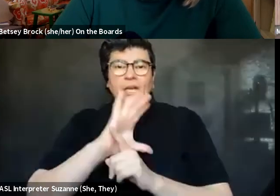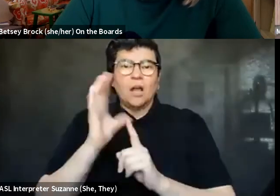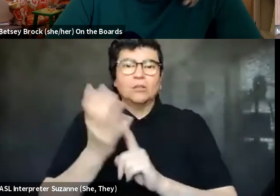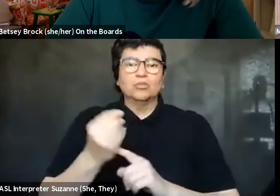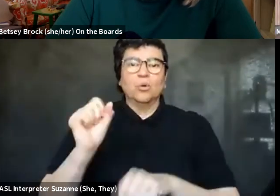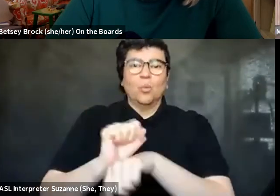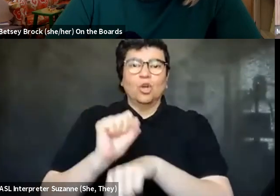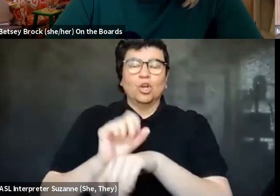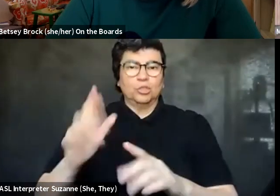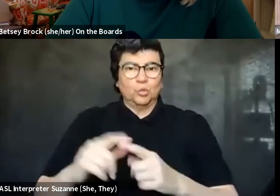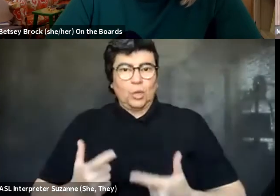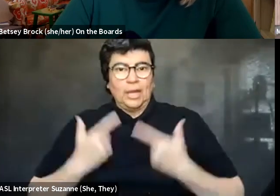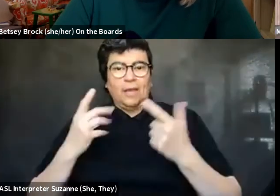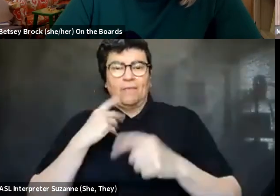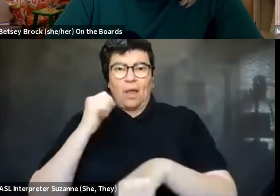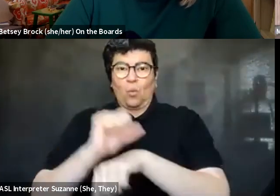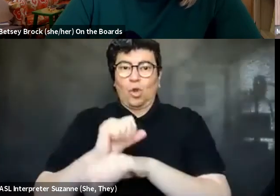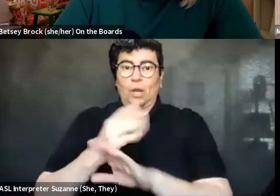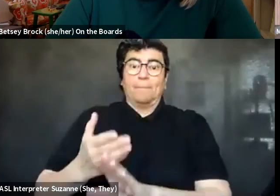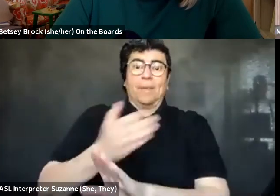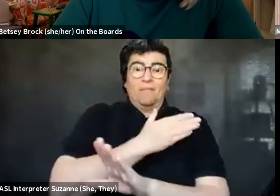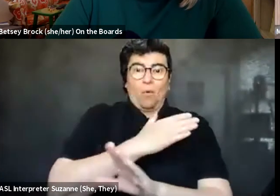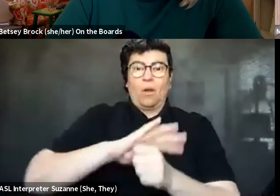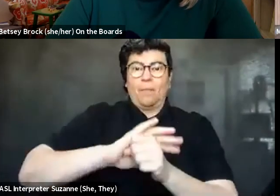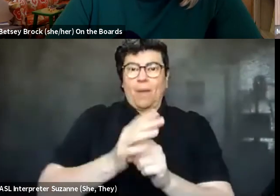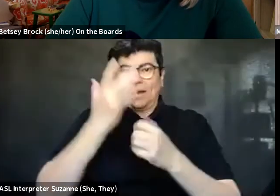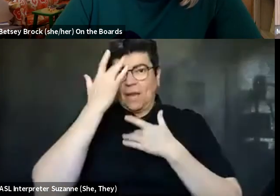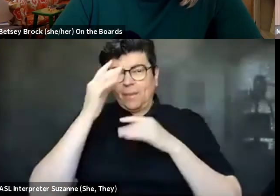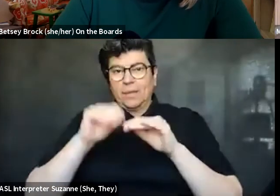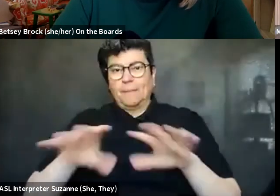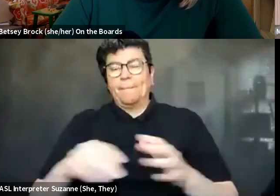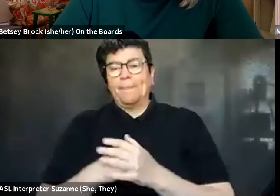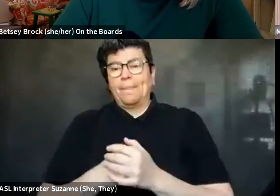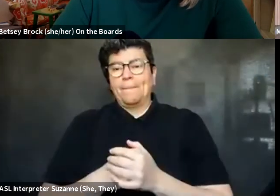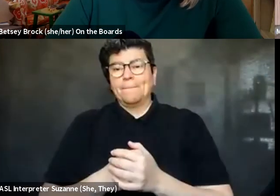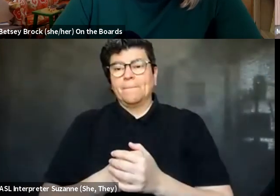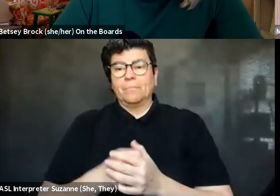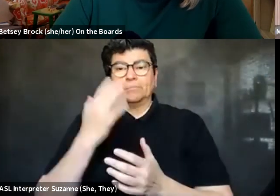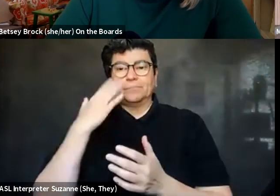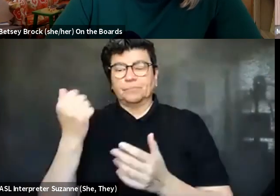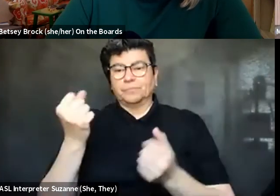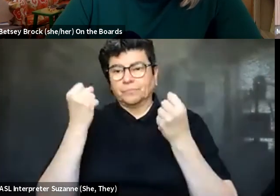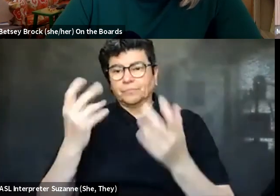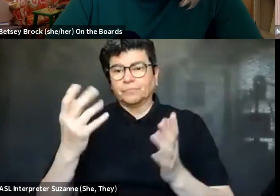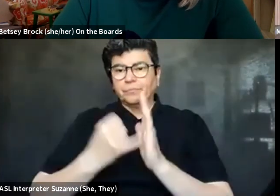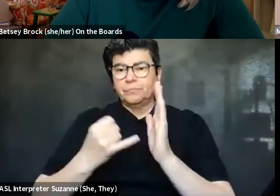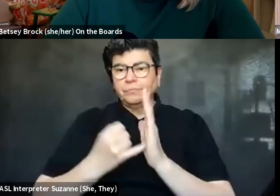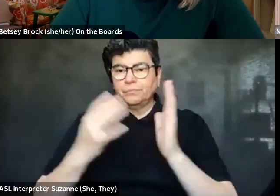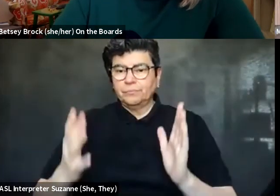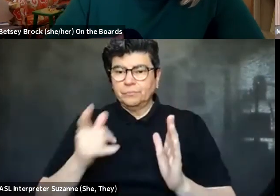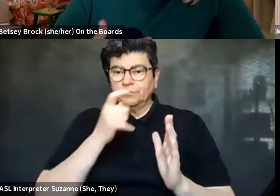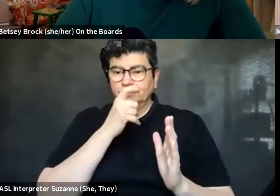to live and work before the pandemic. And because many artists who